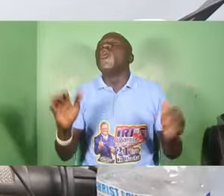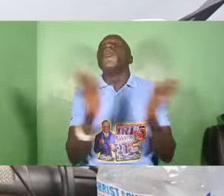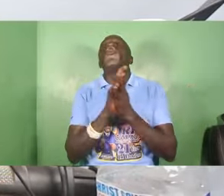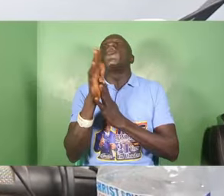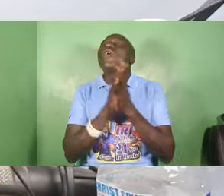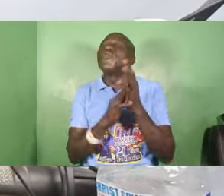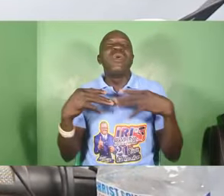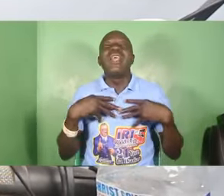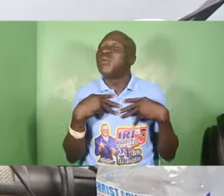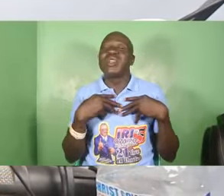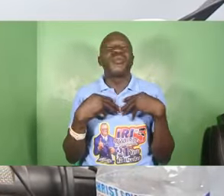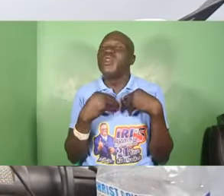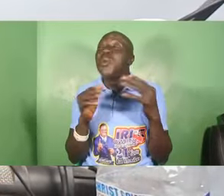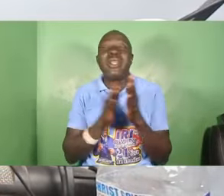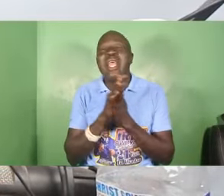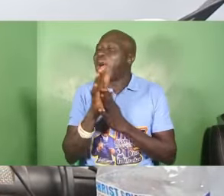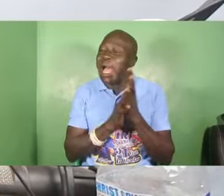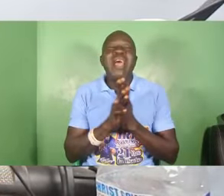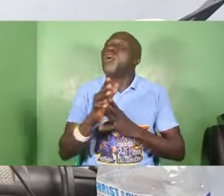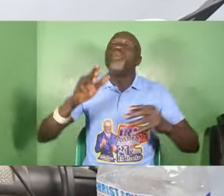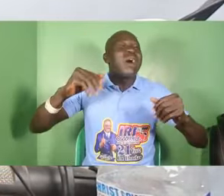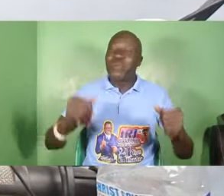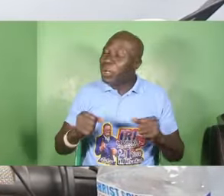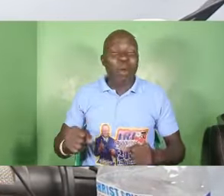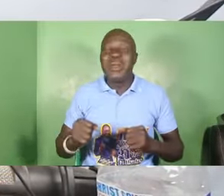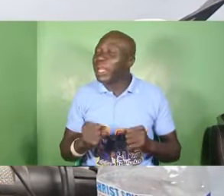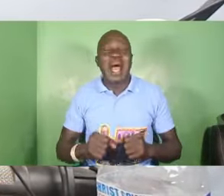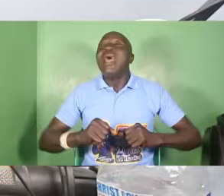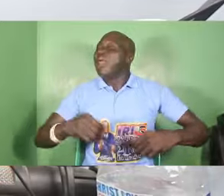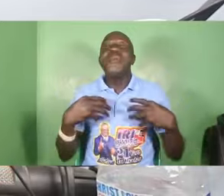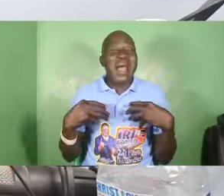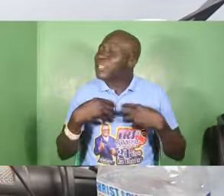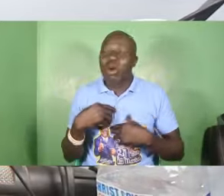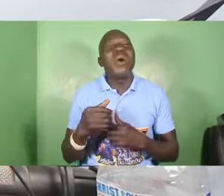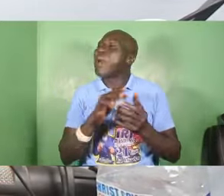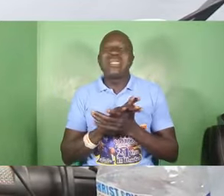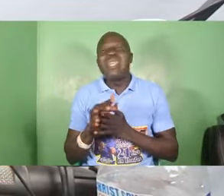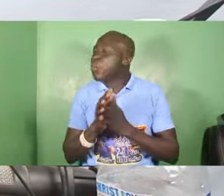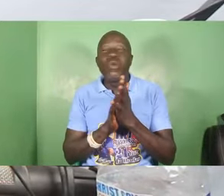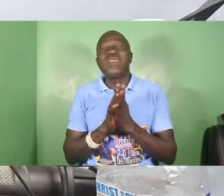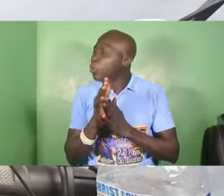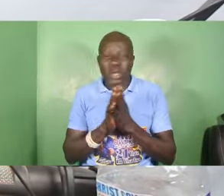ma o. Oluwa ma se bi o ma. So emi na do minera. Emi na do minera.